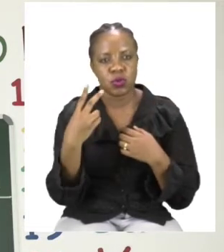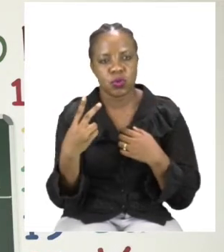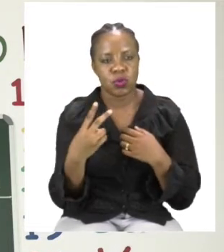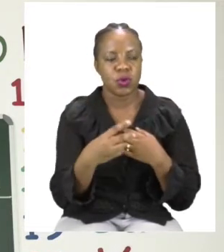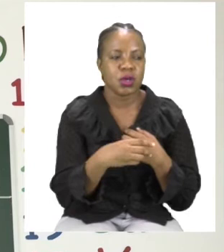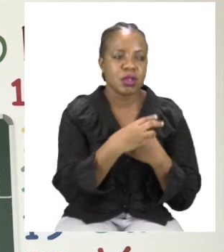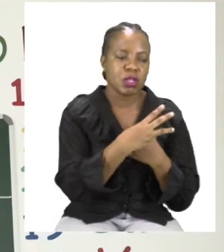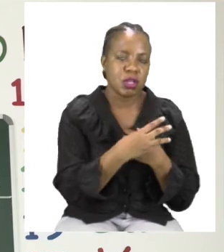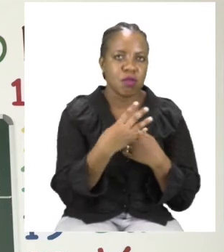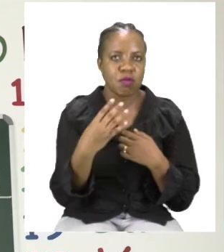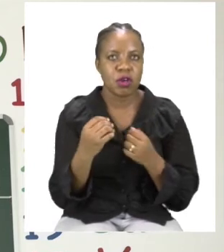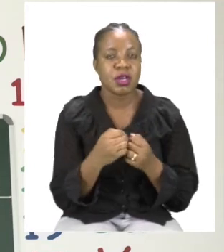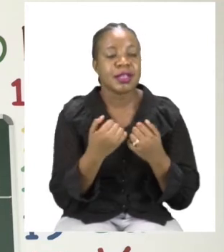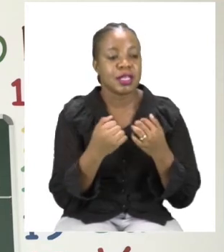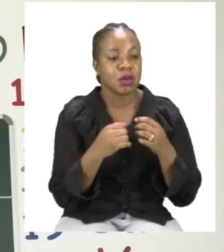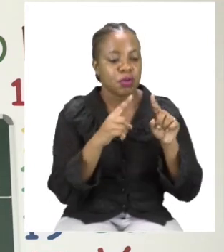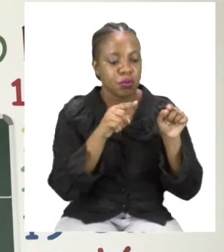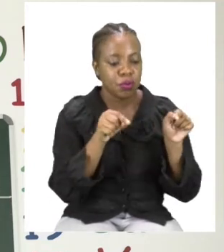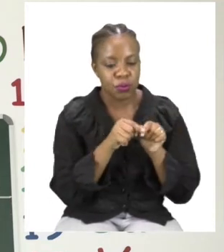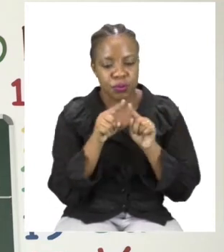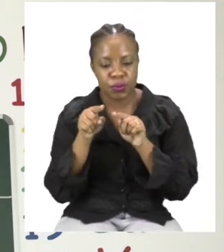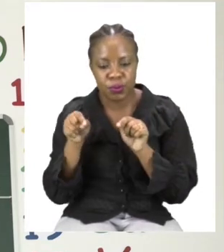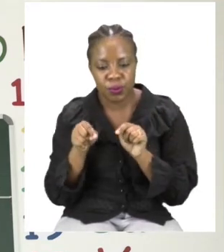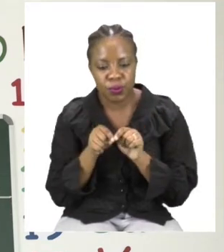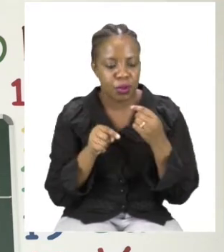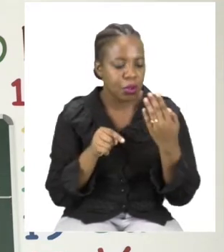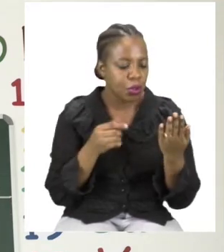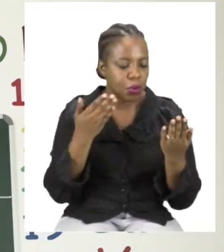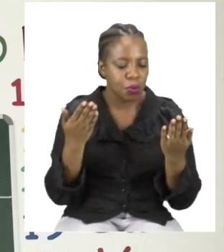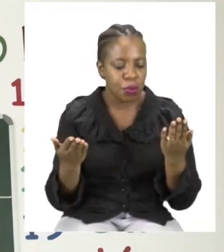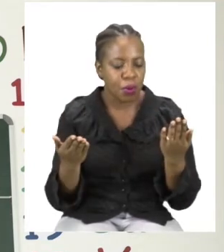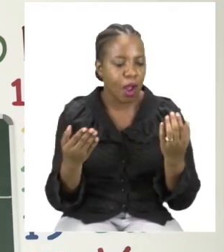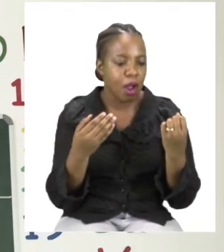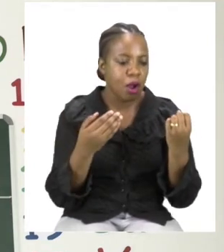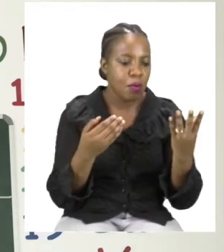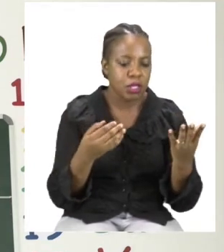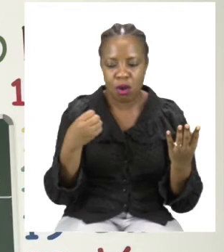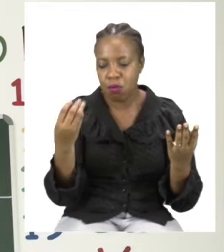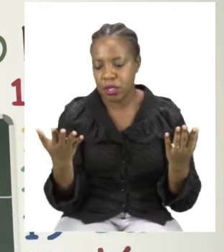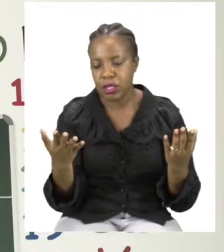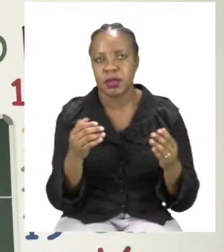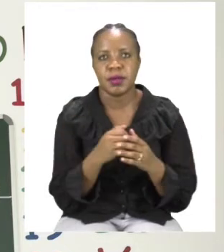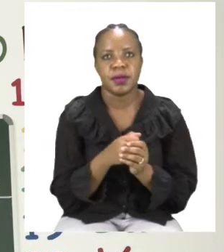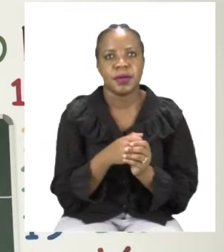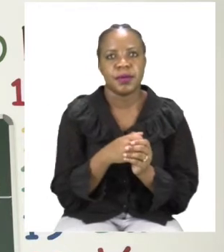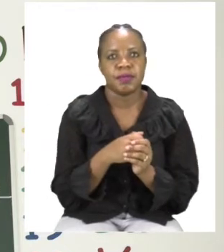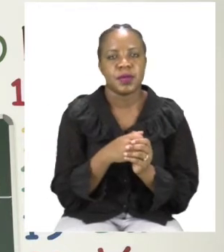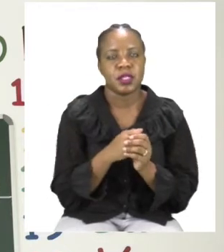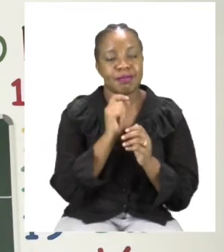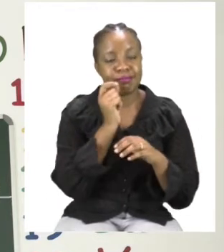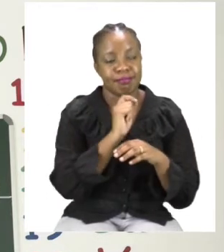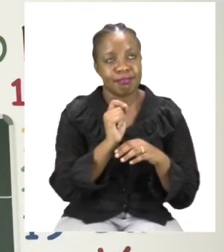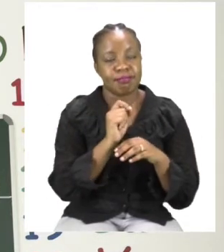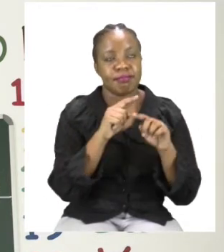to count what is in each box and then we'll write the answer on top of the box. Are we ready?